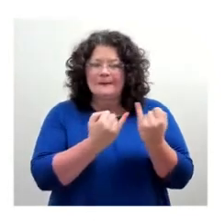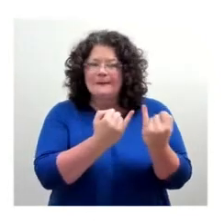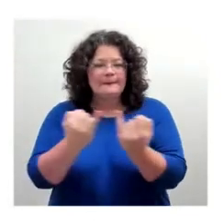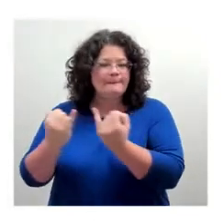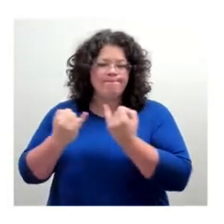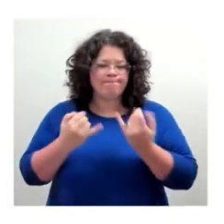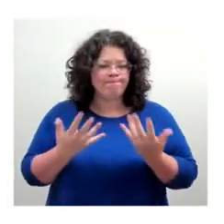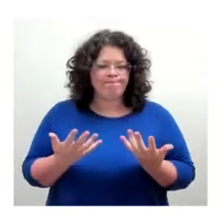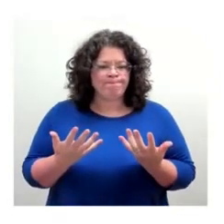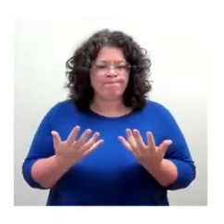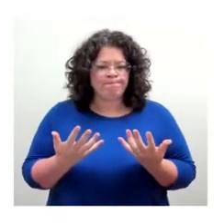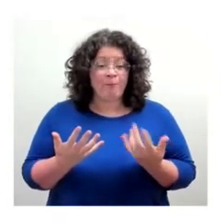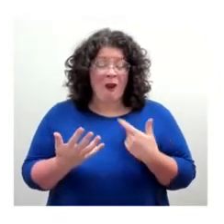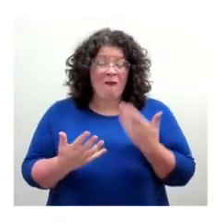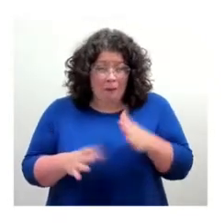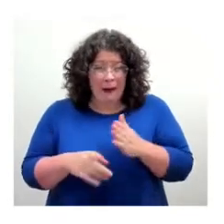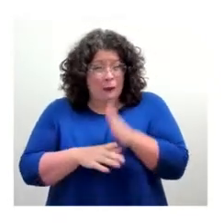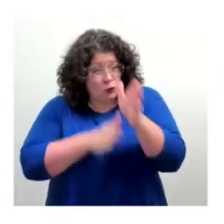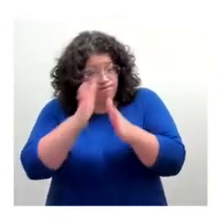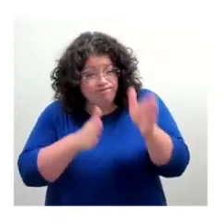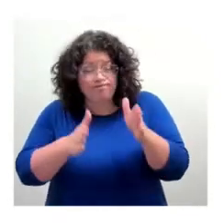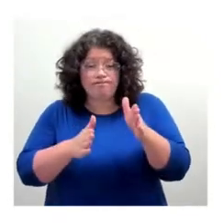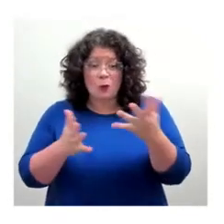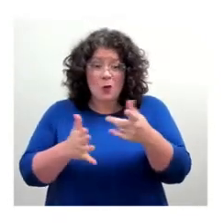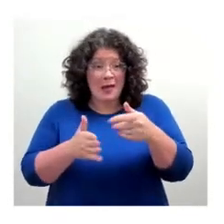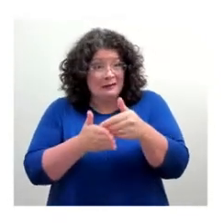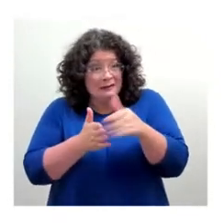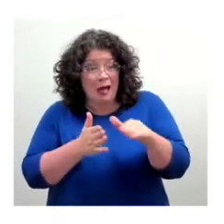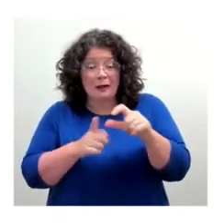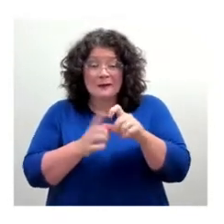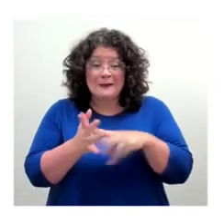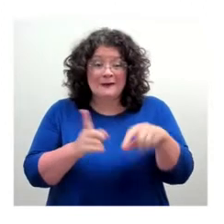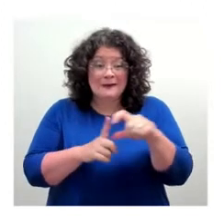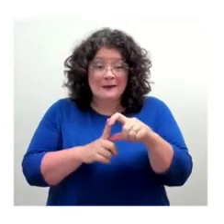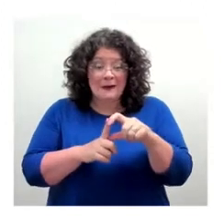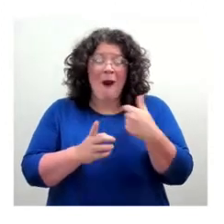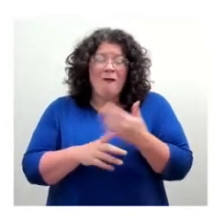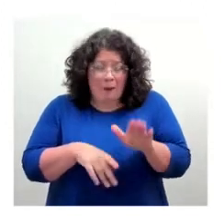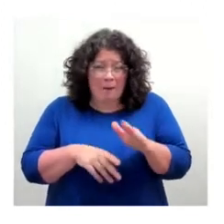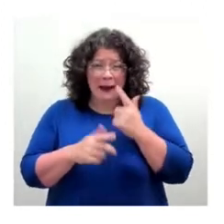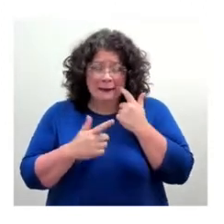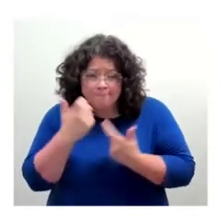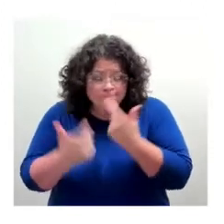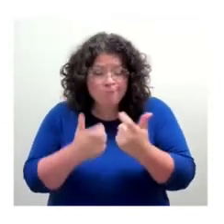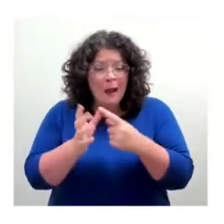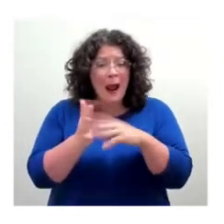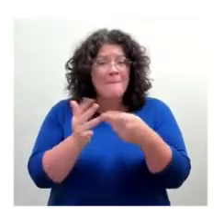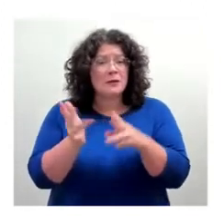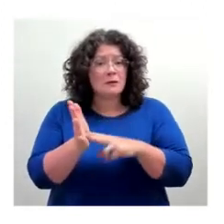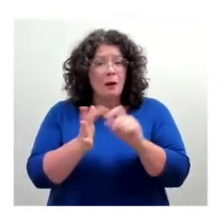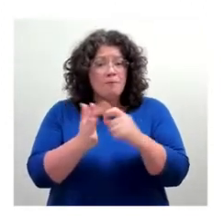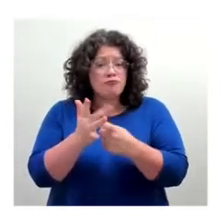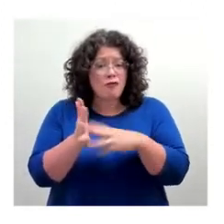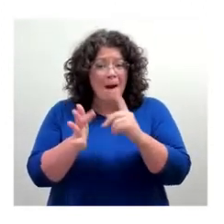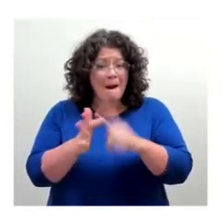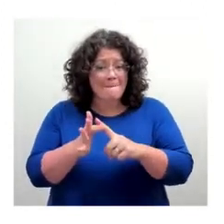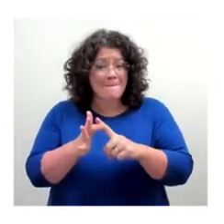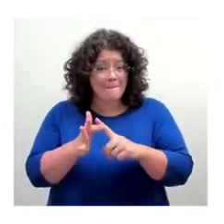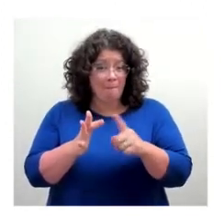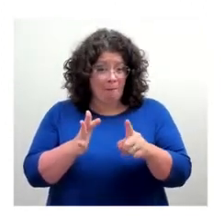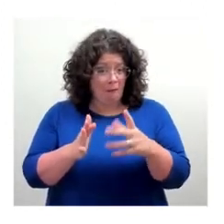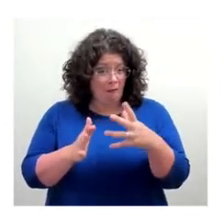even found it available on Channel 4 with AD. Brilliant, you think? Oh, he's found it. Yes, but only after